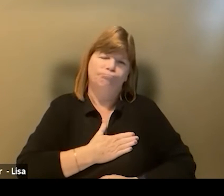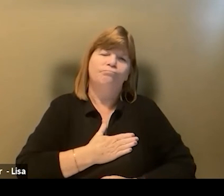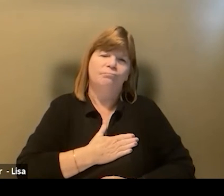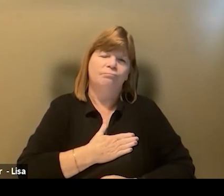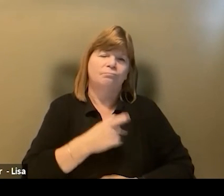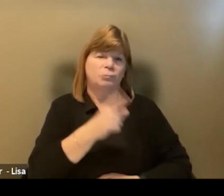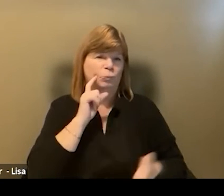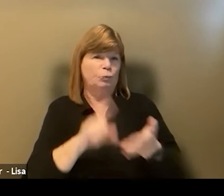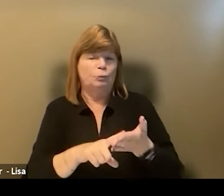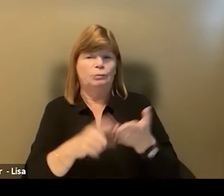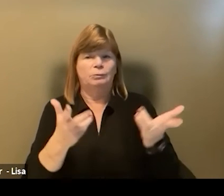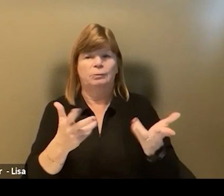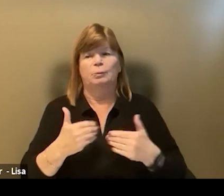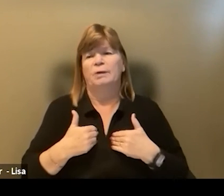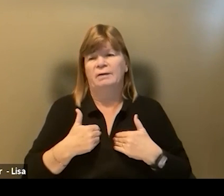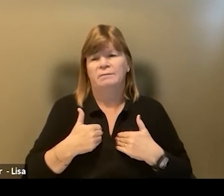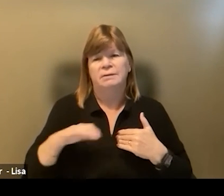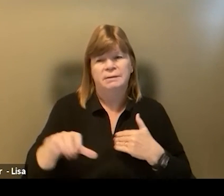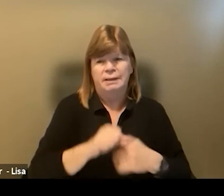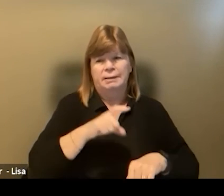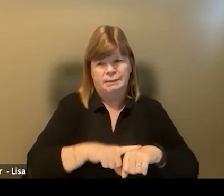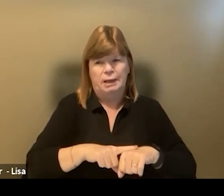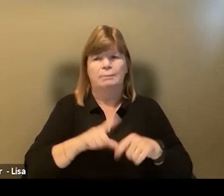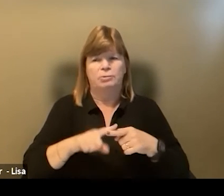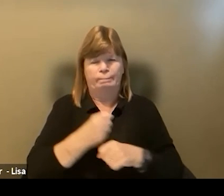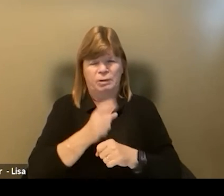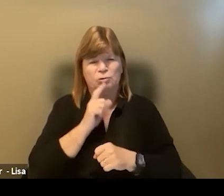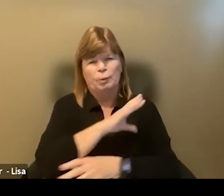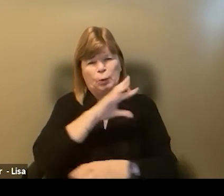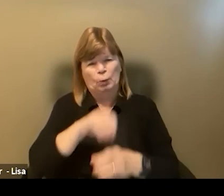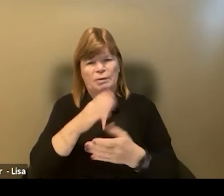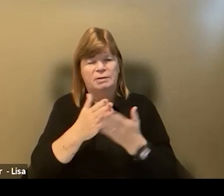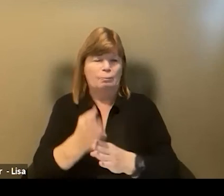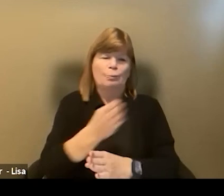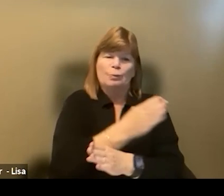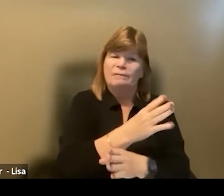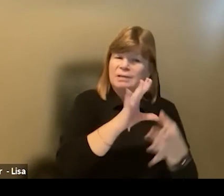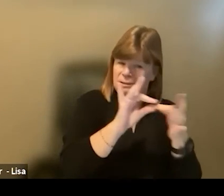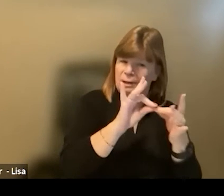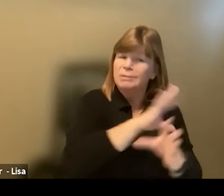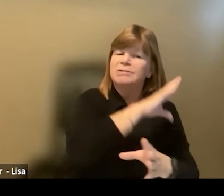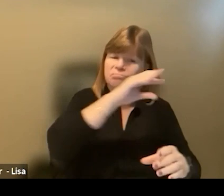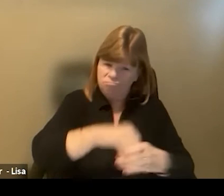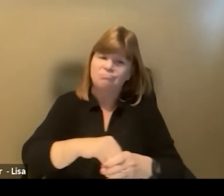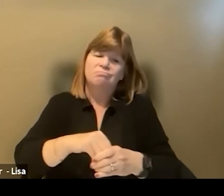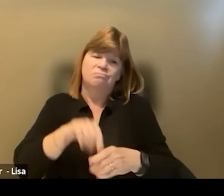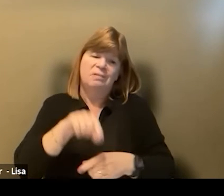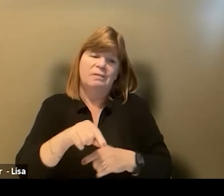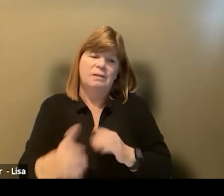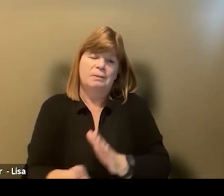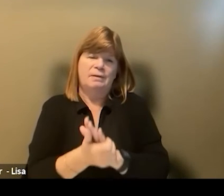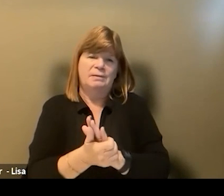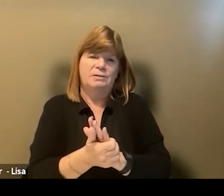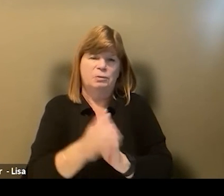appreciated. And as you can see, we have taken some steps to actually incorporate some of the previous public comment into these